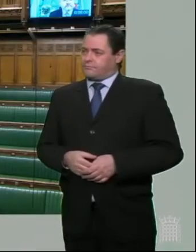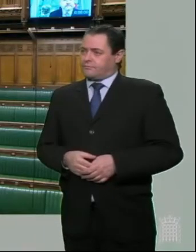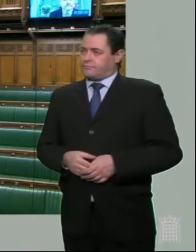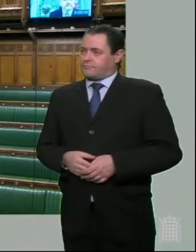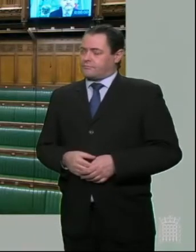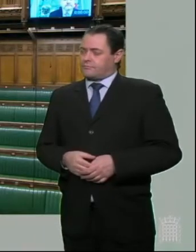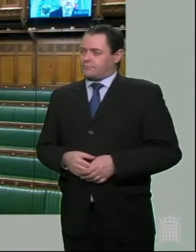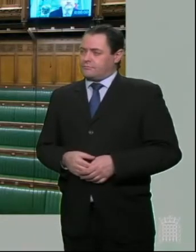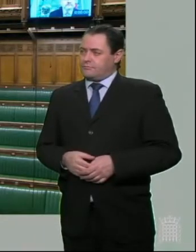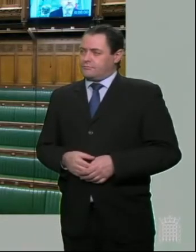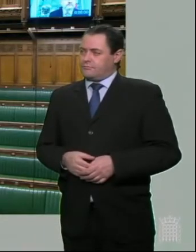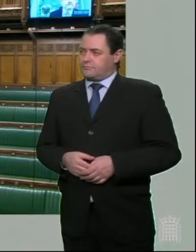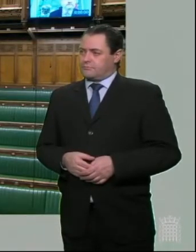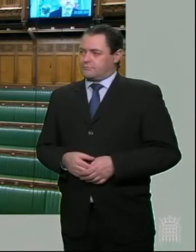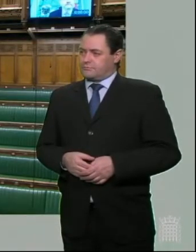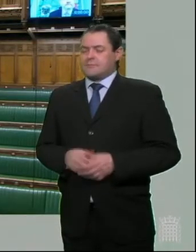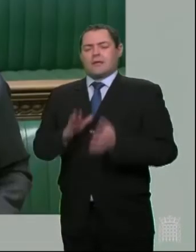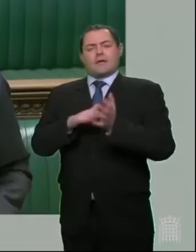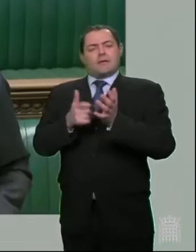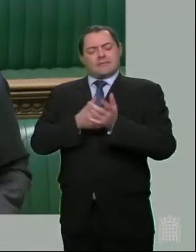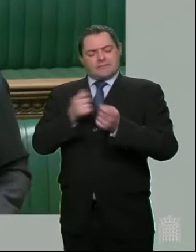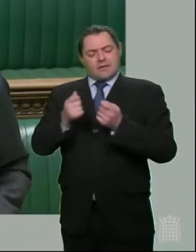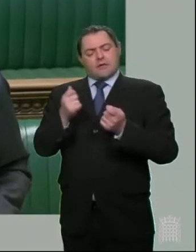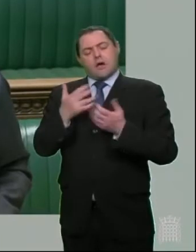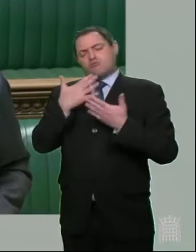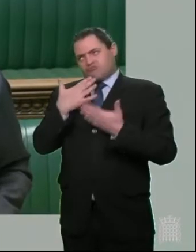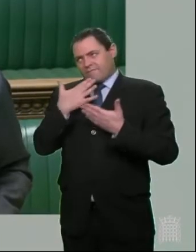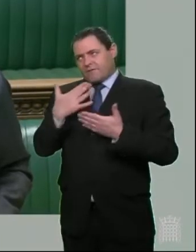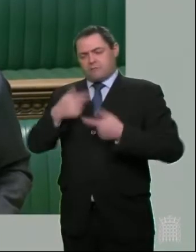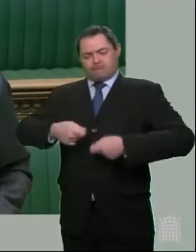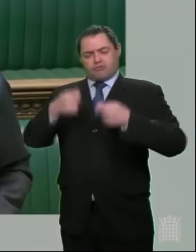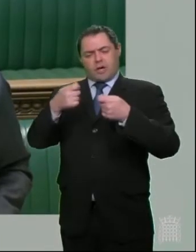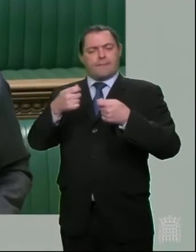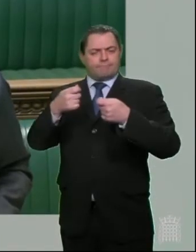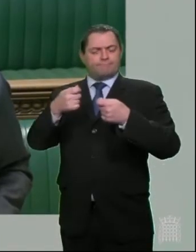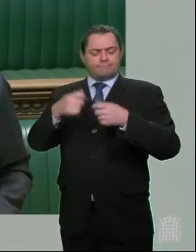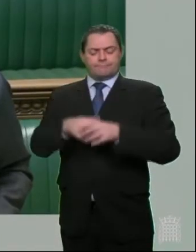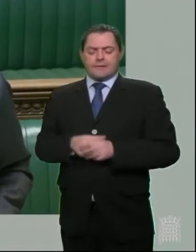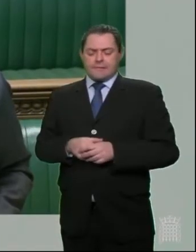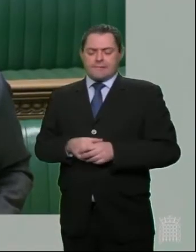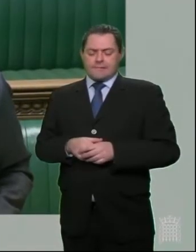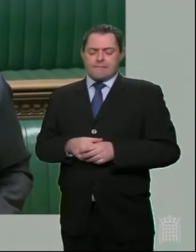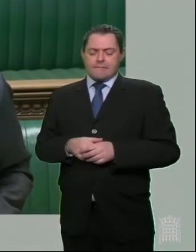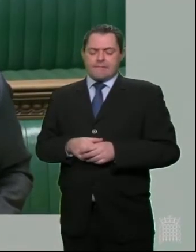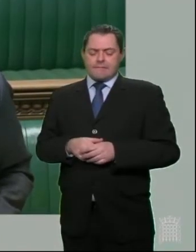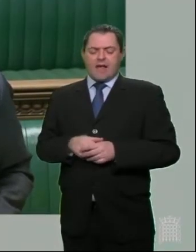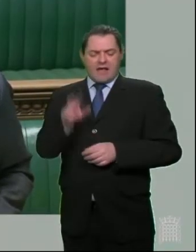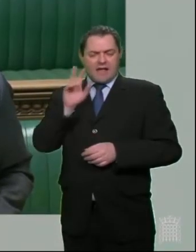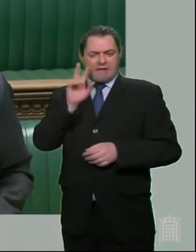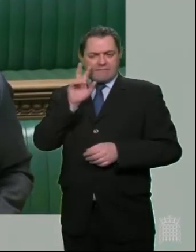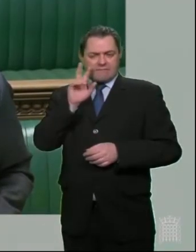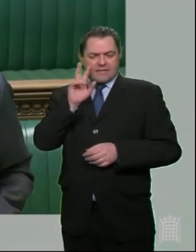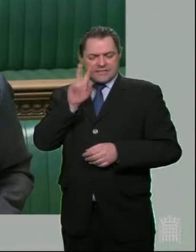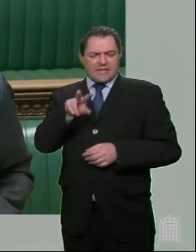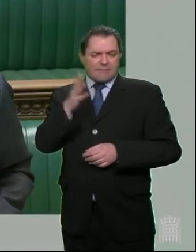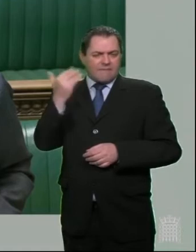Mr. Speaker, I'm grateful to the honourable gentleman for raising this issue and this problem. I've come across it